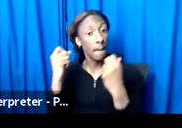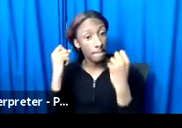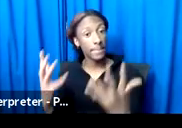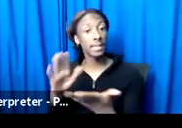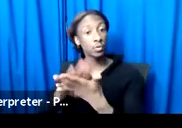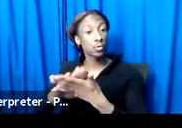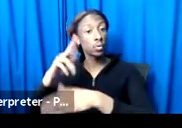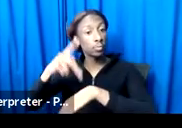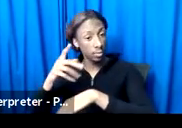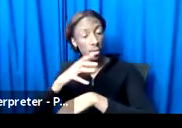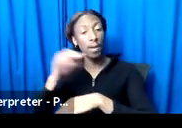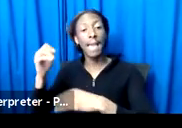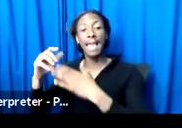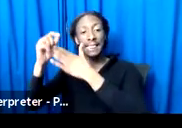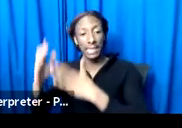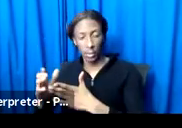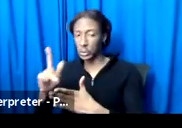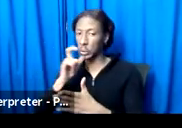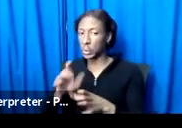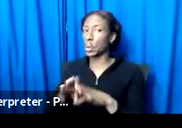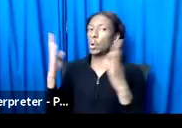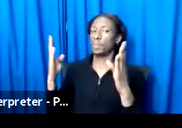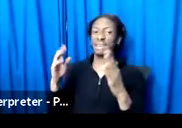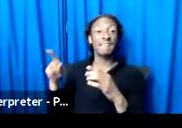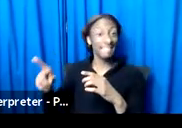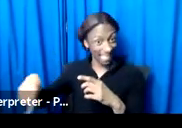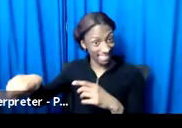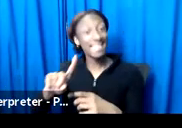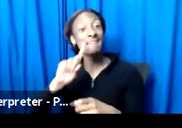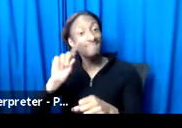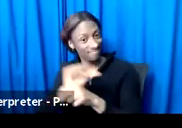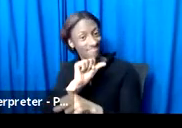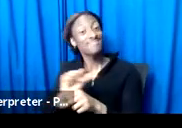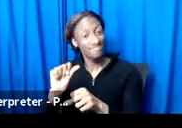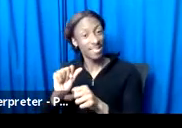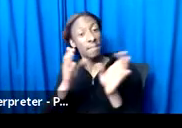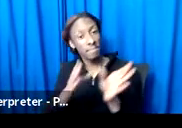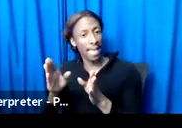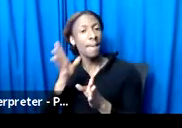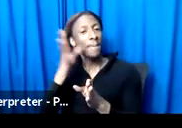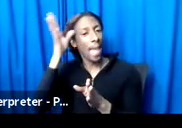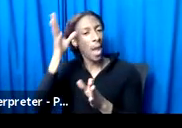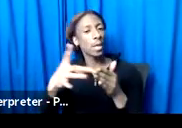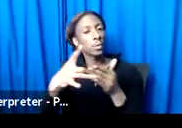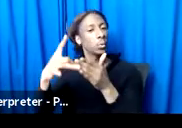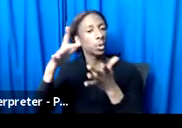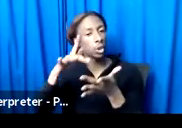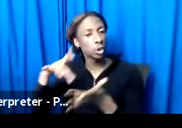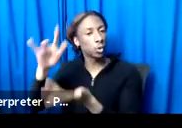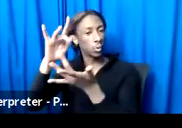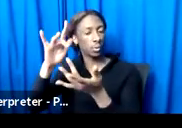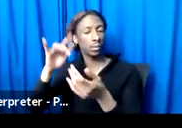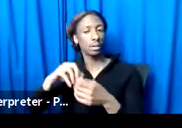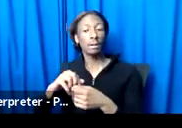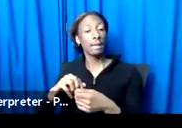leaders that are reopening that they are actually planning parent tours, and parent tours that will allow parents